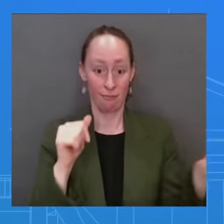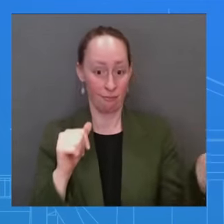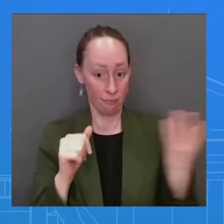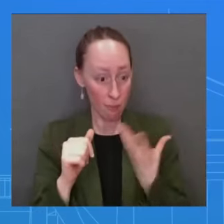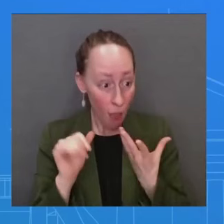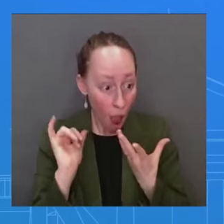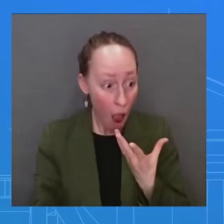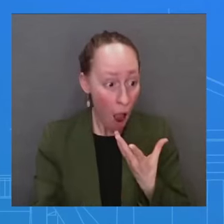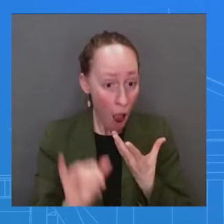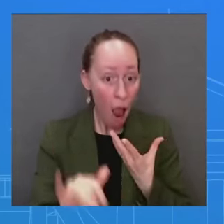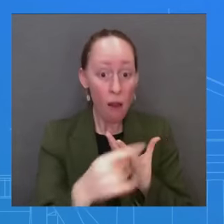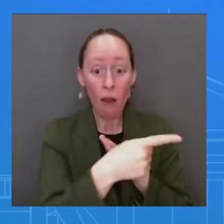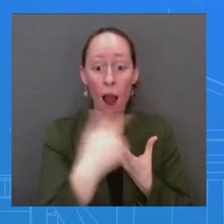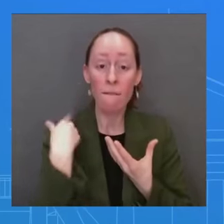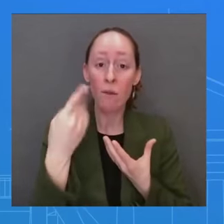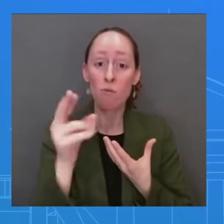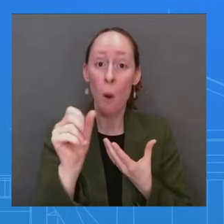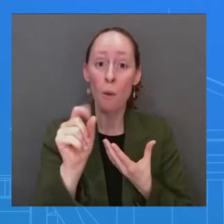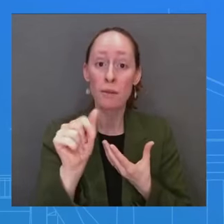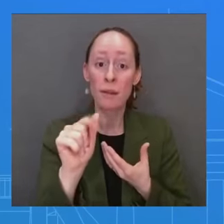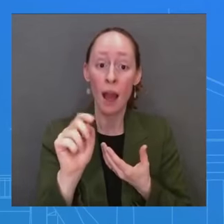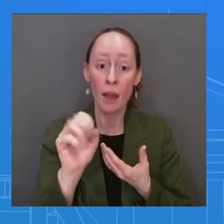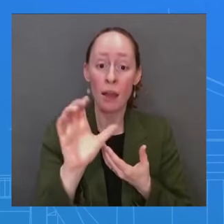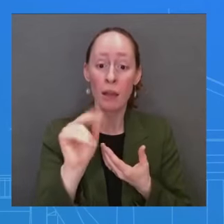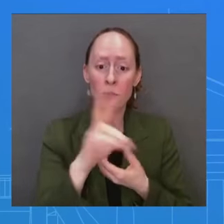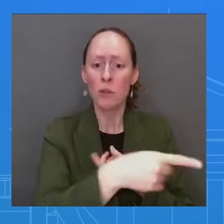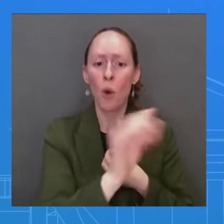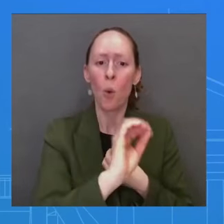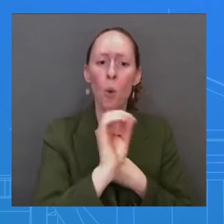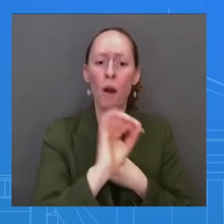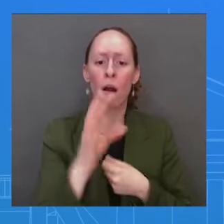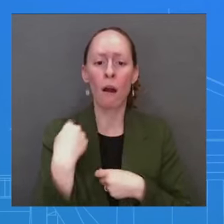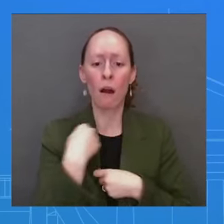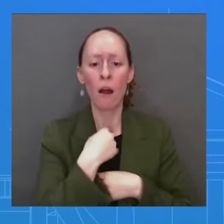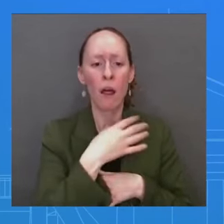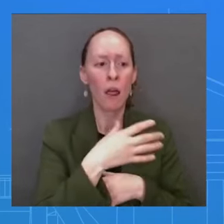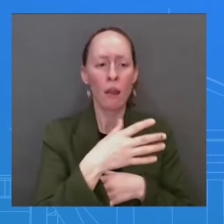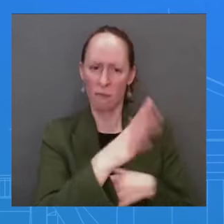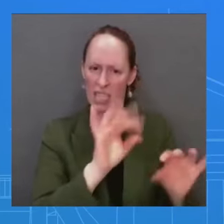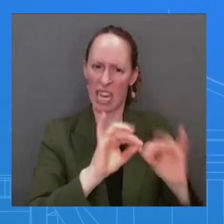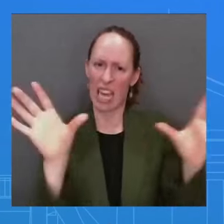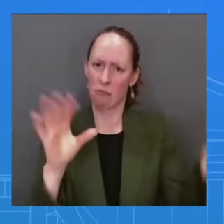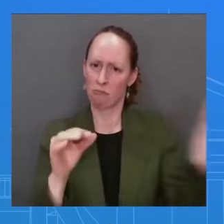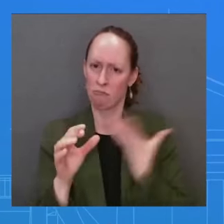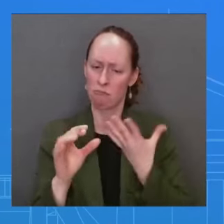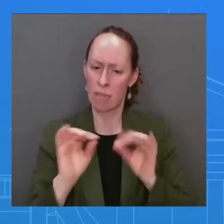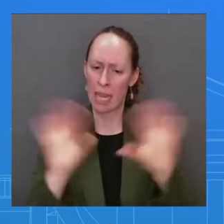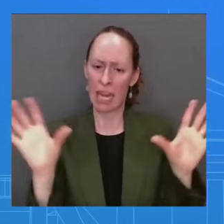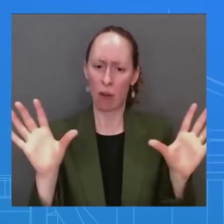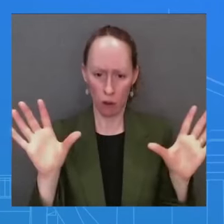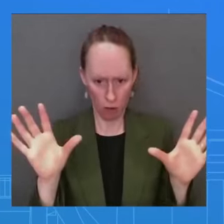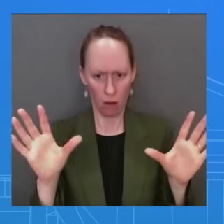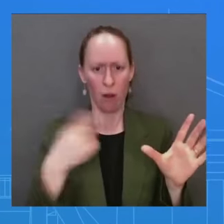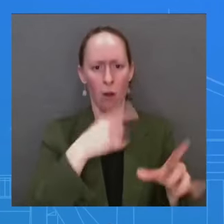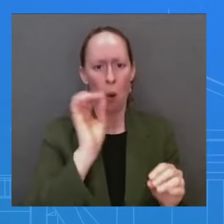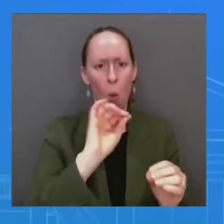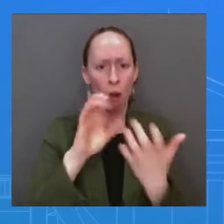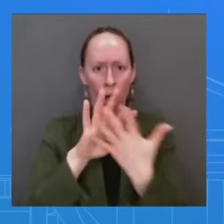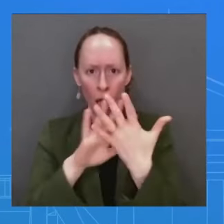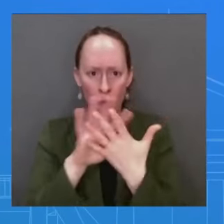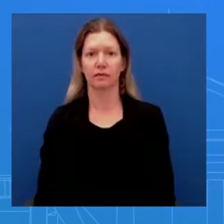no lack of curiosity on our part, no lack of, or slackening of an effort to try to find out what was wrong with him. You don't want